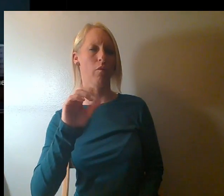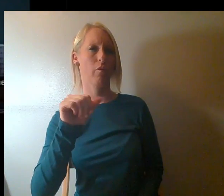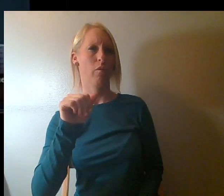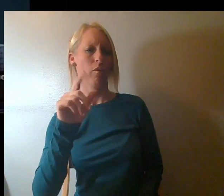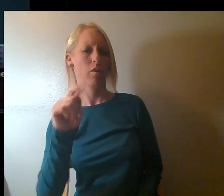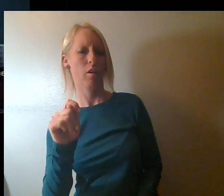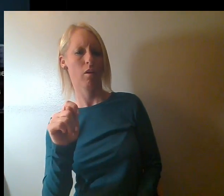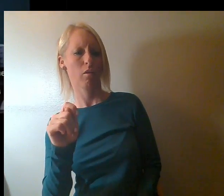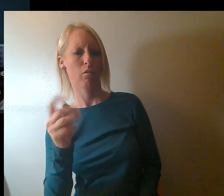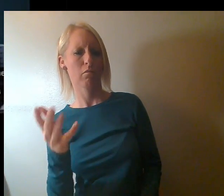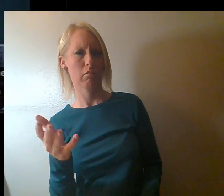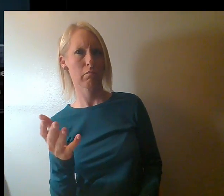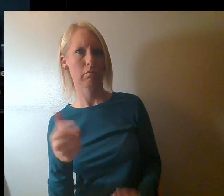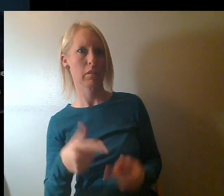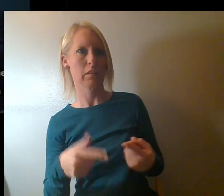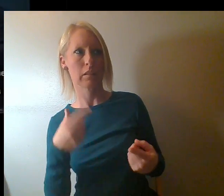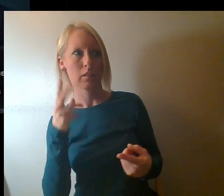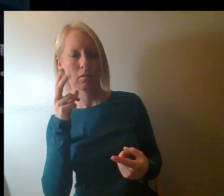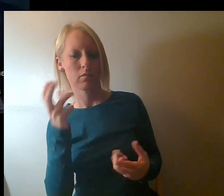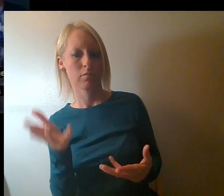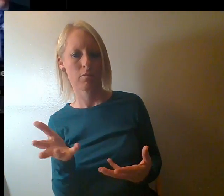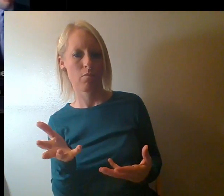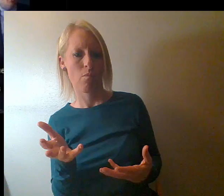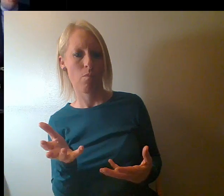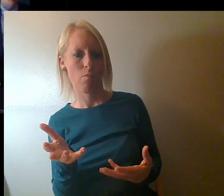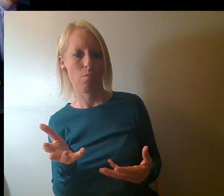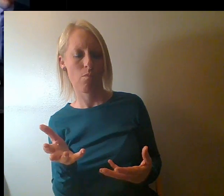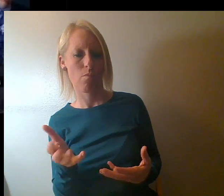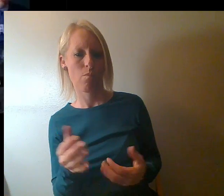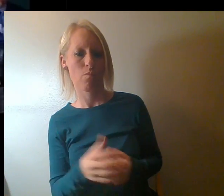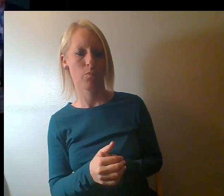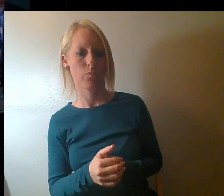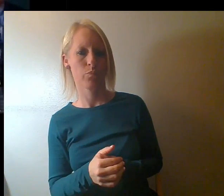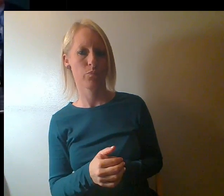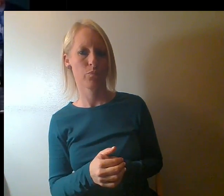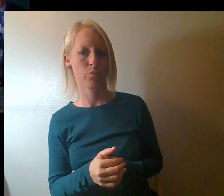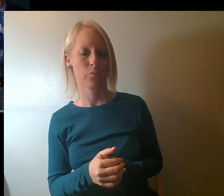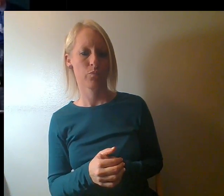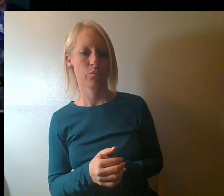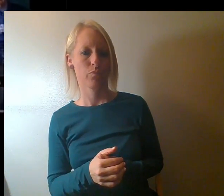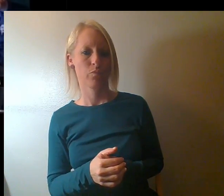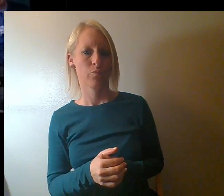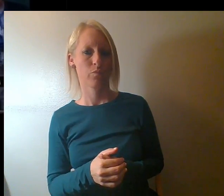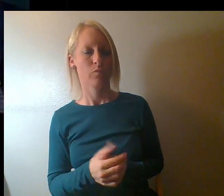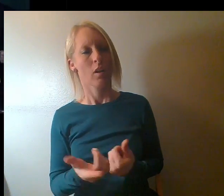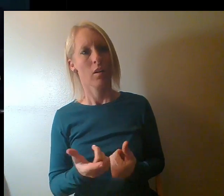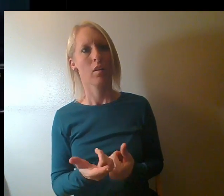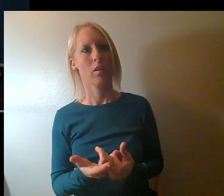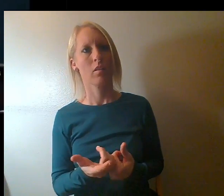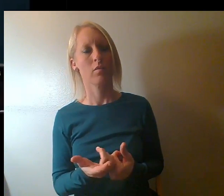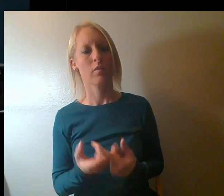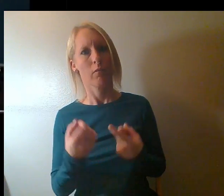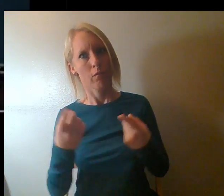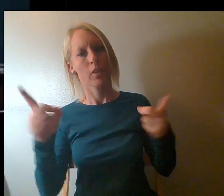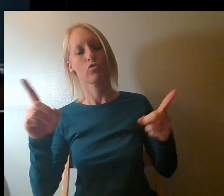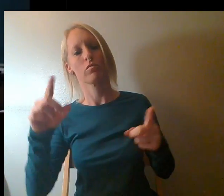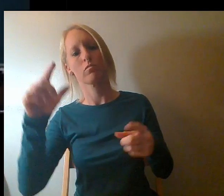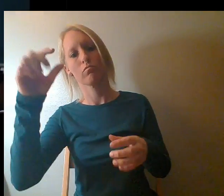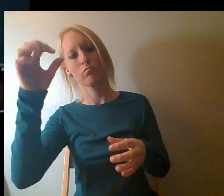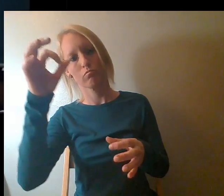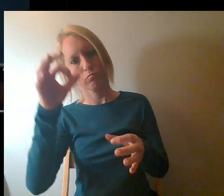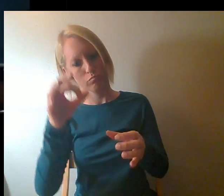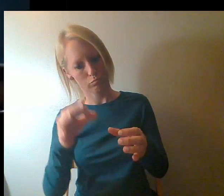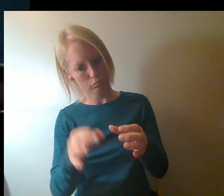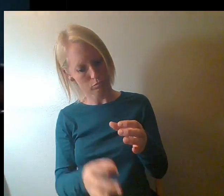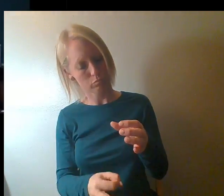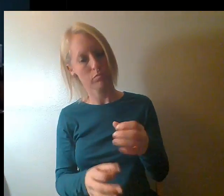Well, it could like be a little bit, but it's gonna end up going going down. Okay, so I'm gonna go down. All right, Stacy? You